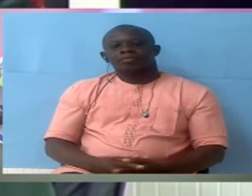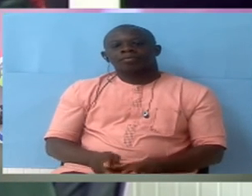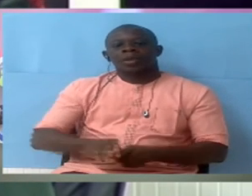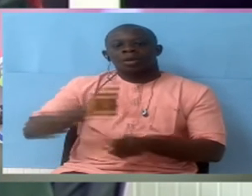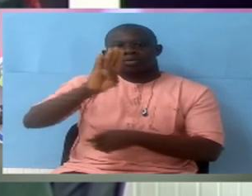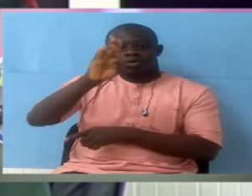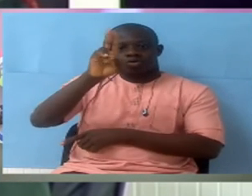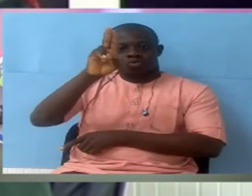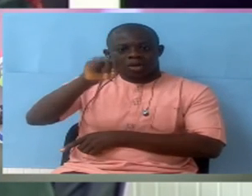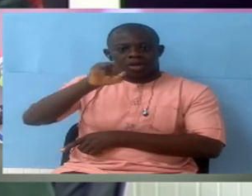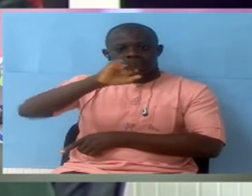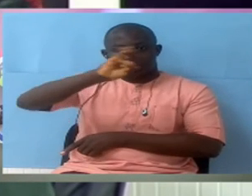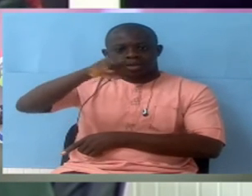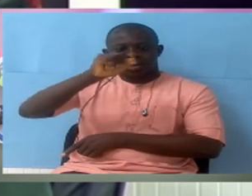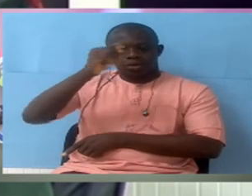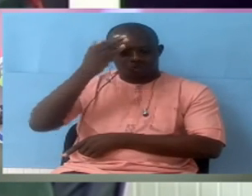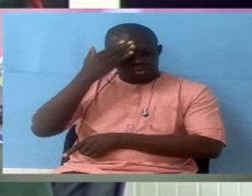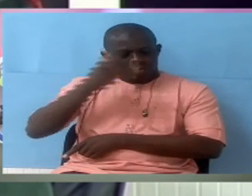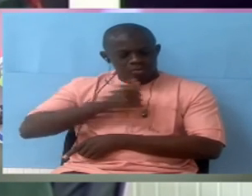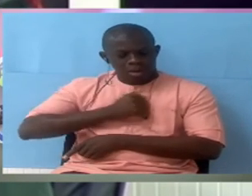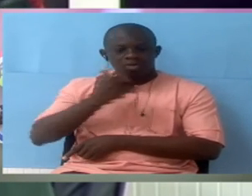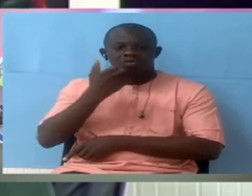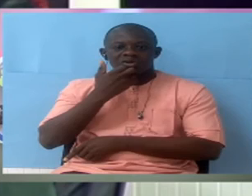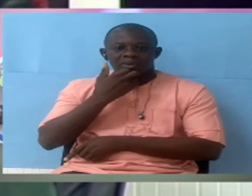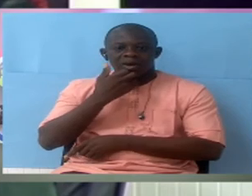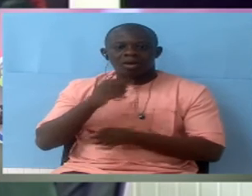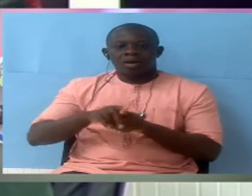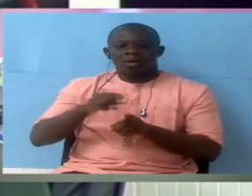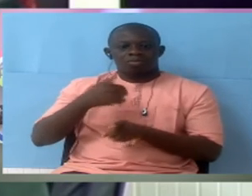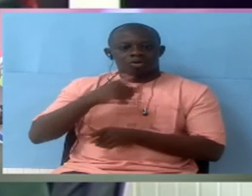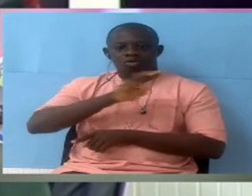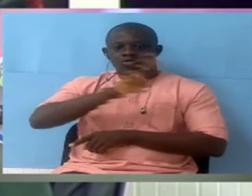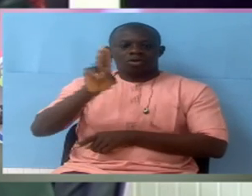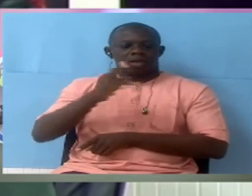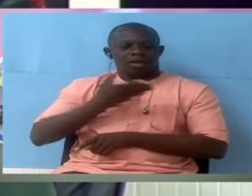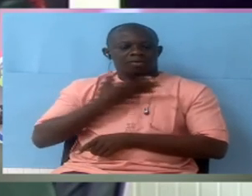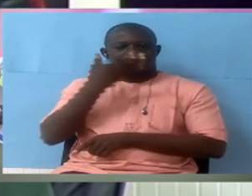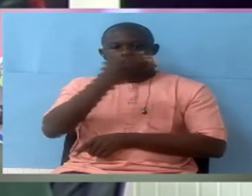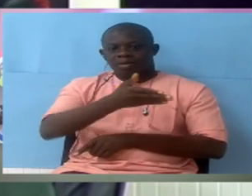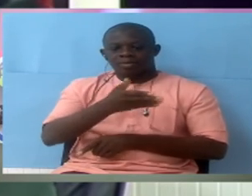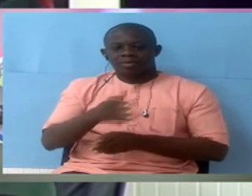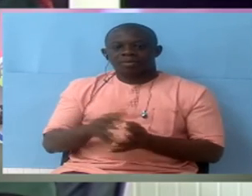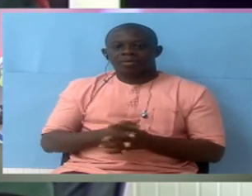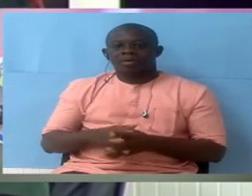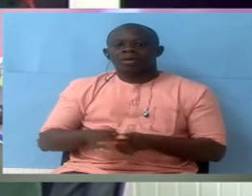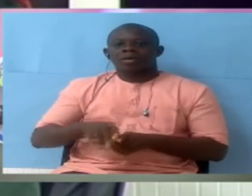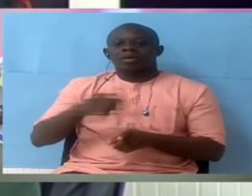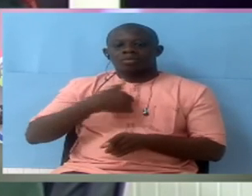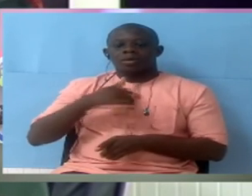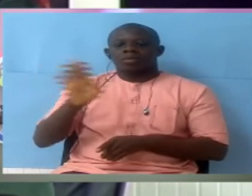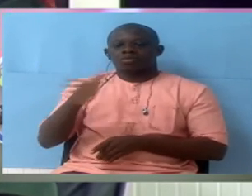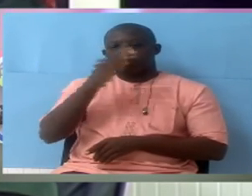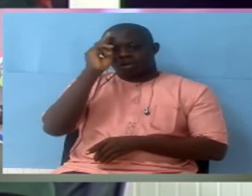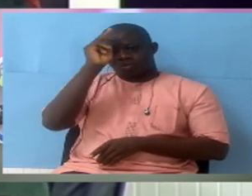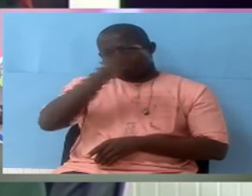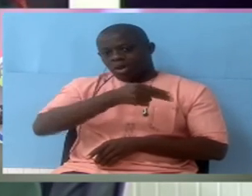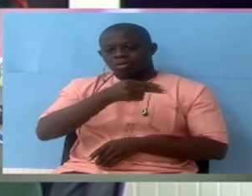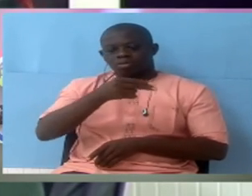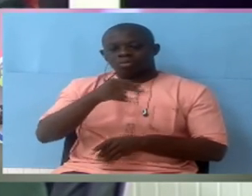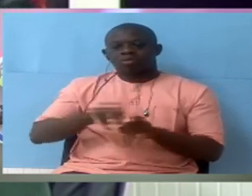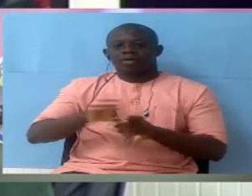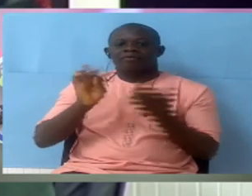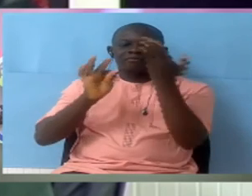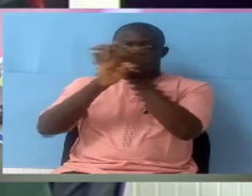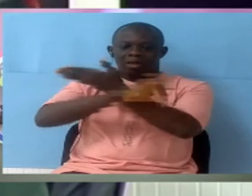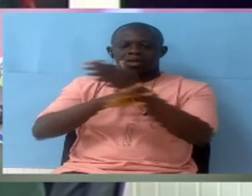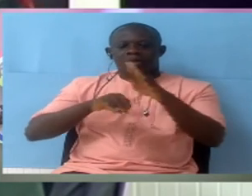Bunja knows my number. Bunja, hamna suma number. I am not part of it. Man bokuma ci. So I'm going back to Fajara Barracks. Mange